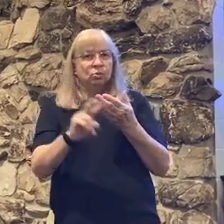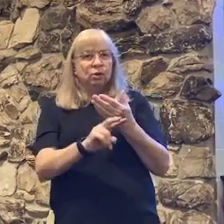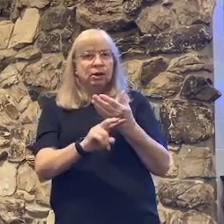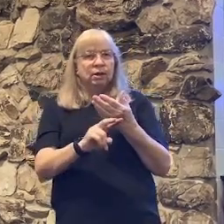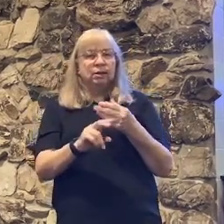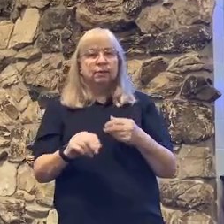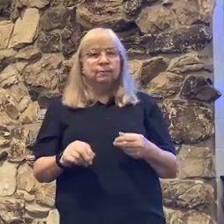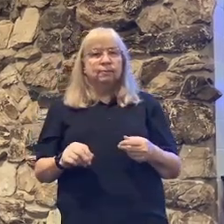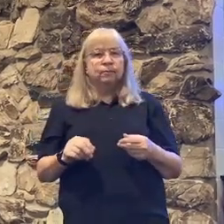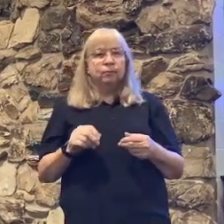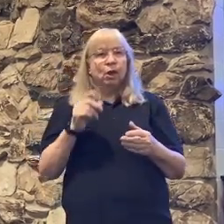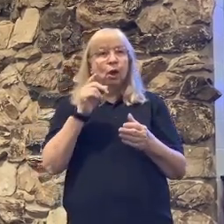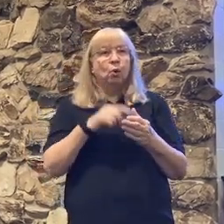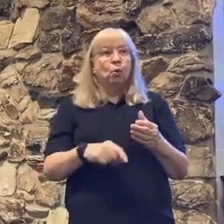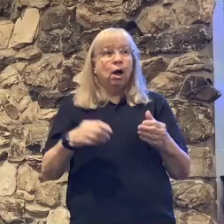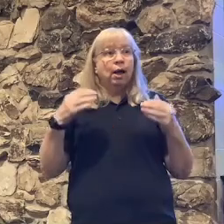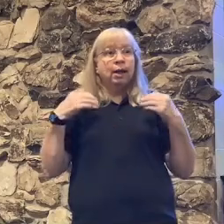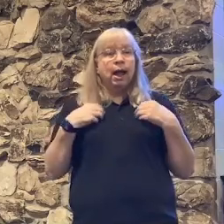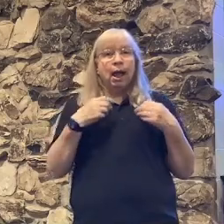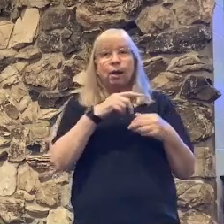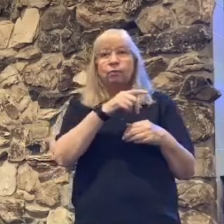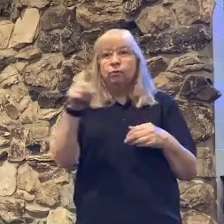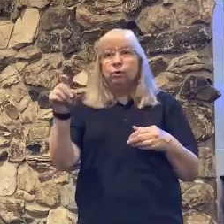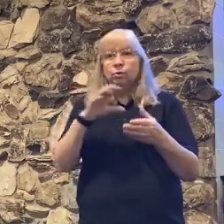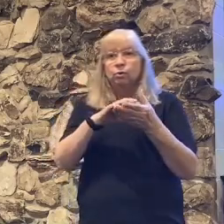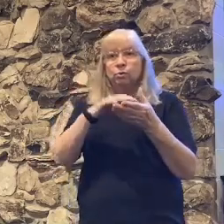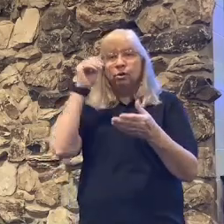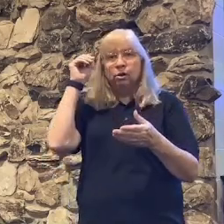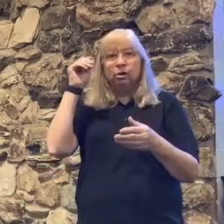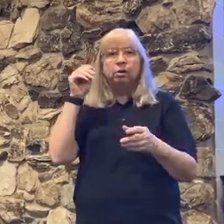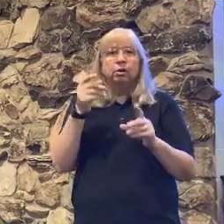is what have you learned from Jesus?